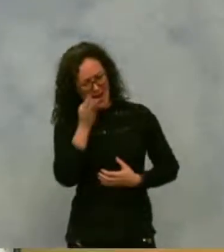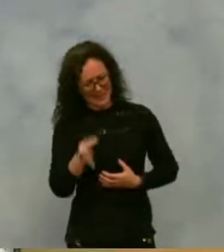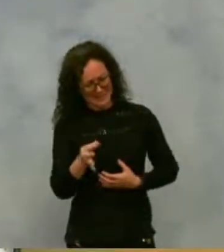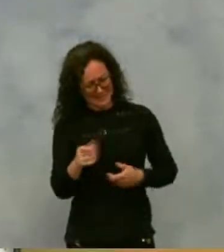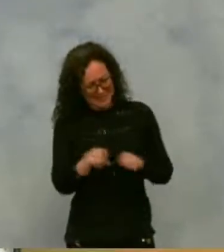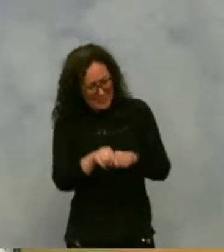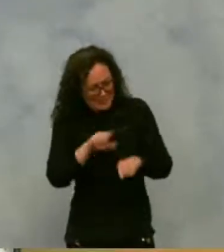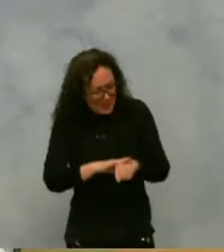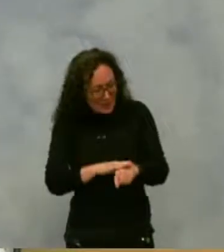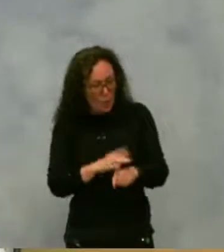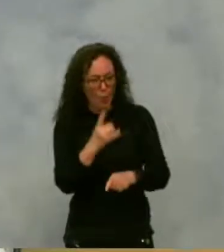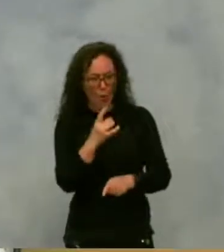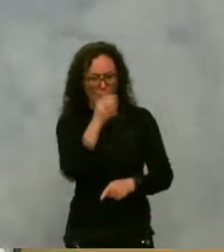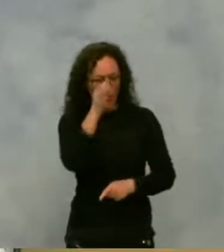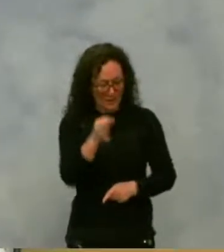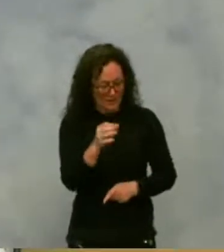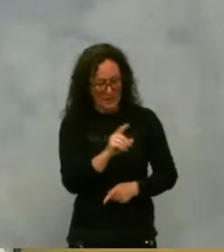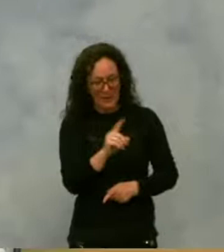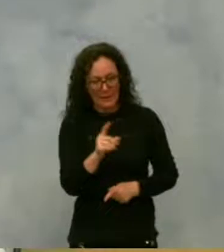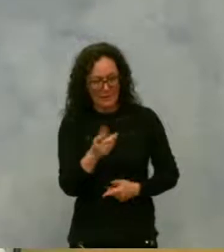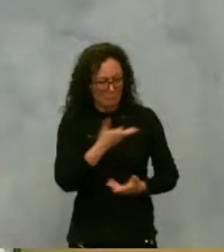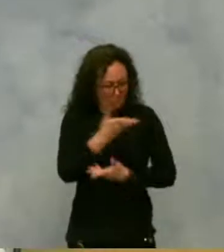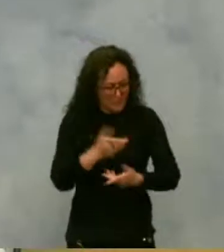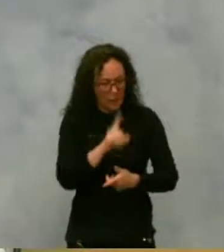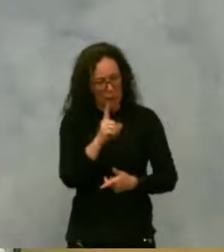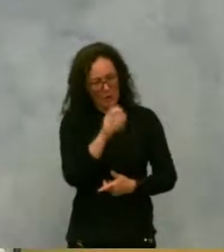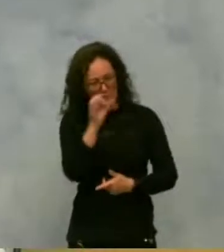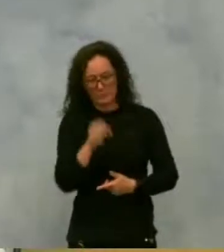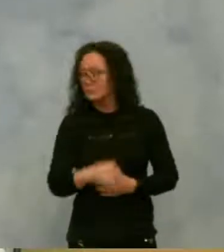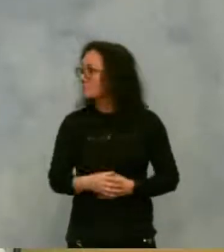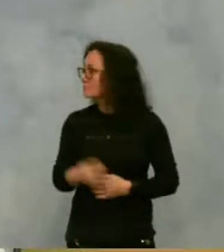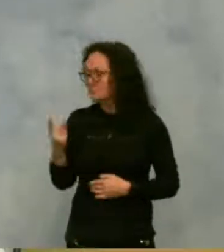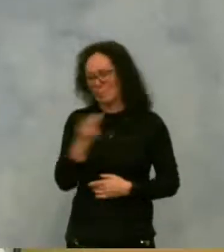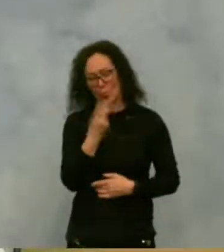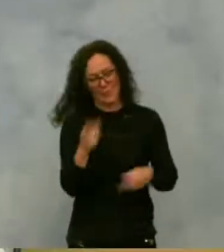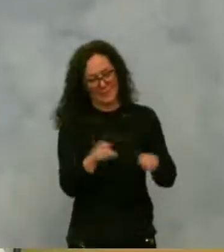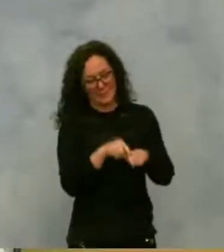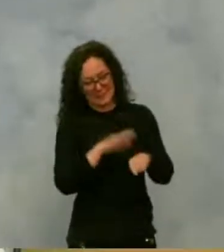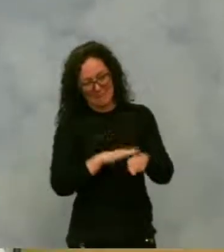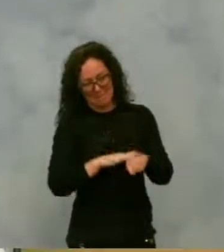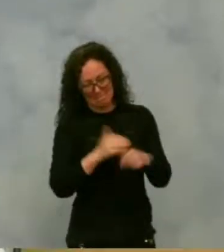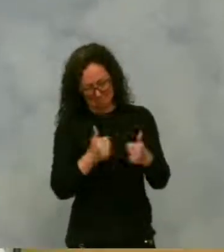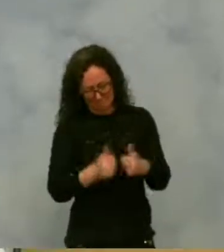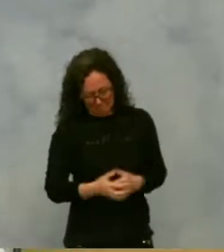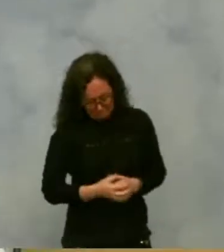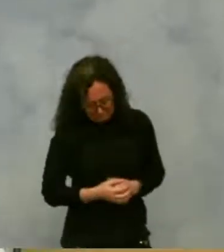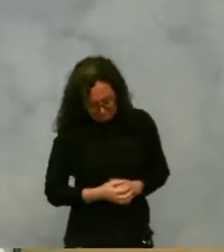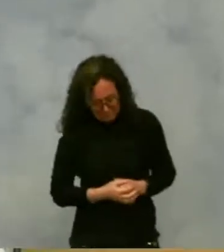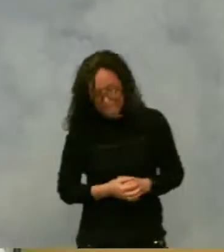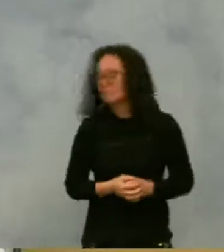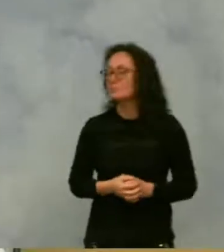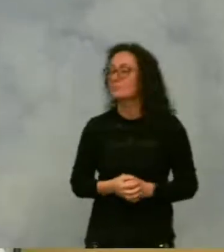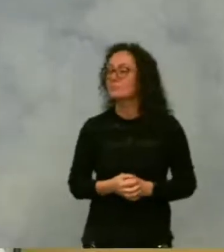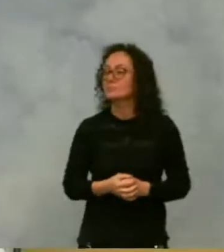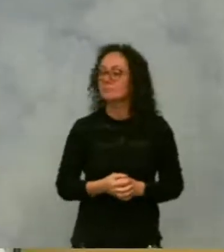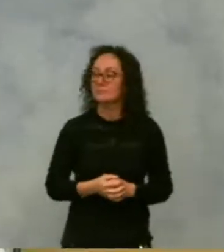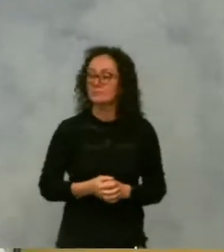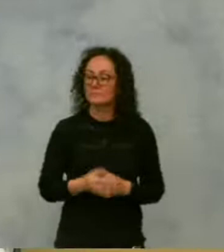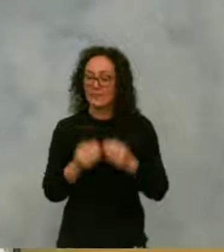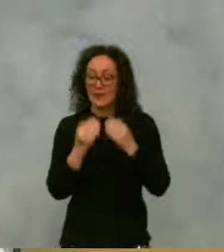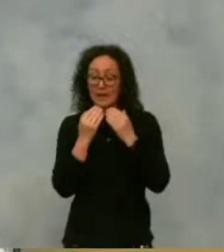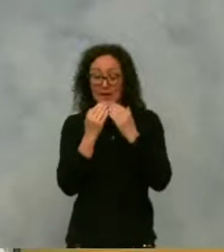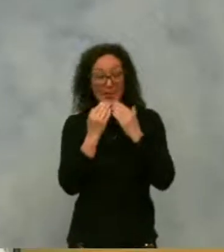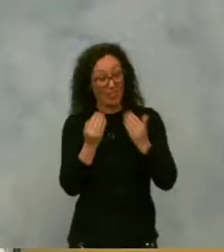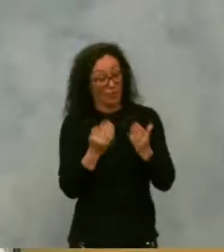same time or one at a time? No, if you want to ask them, that's great. Thank you. Okay, thanks very much. Thanks